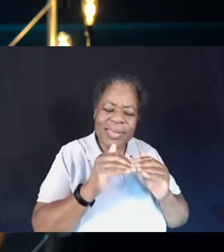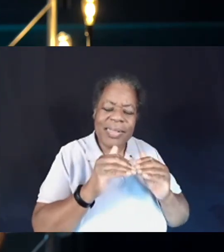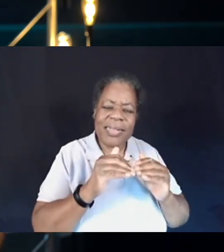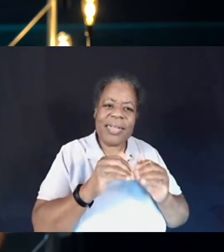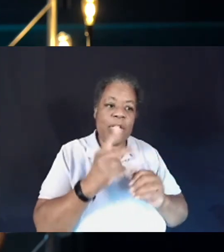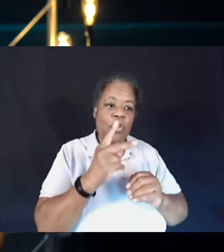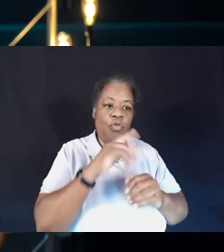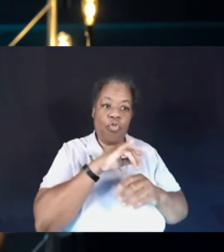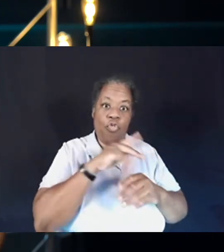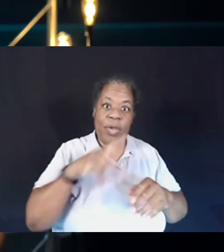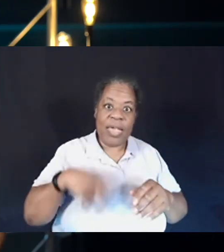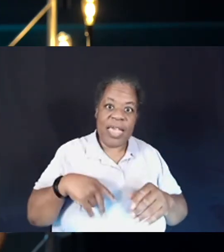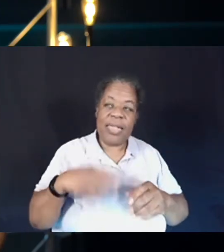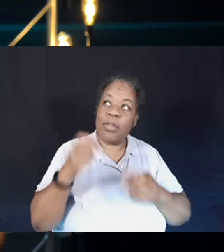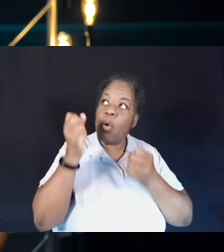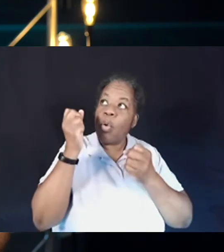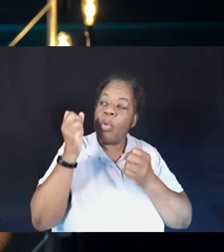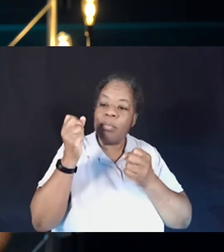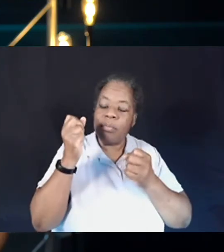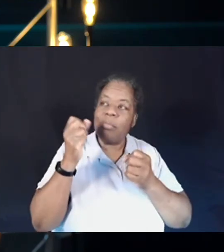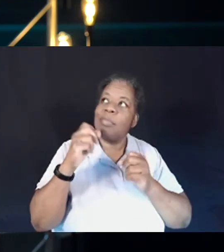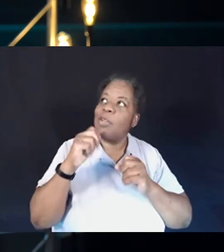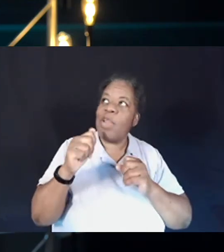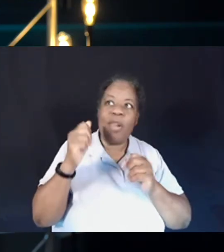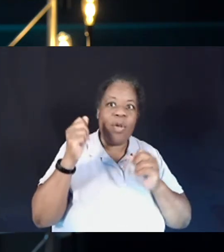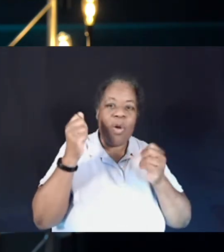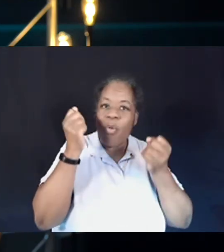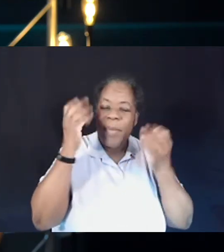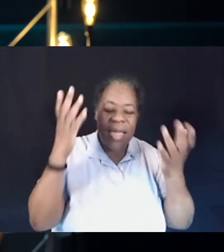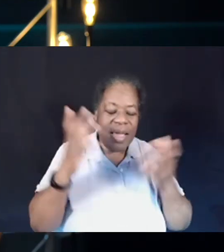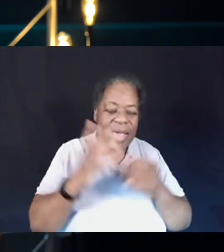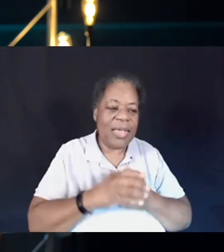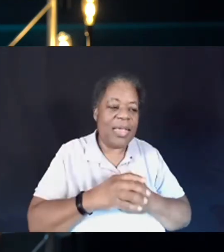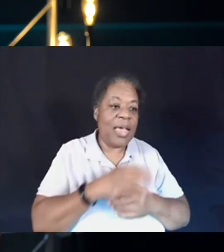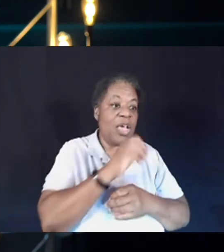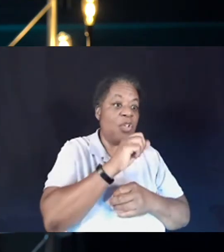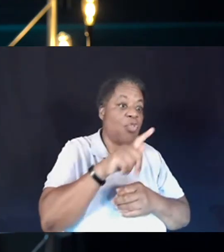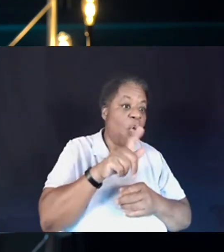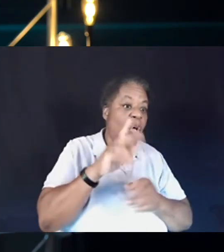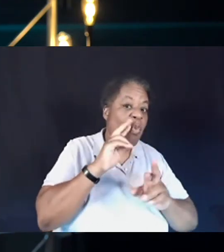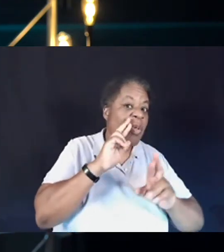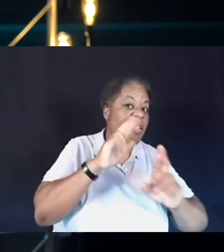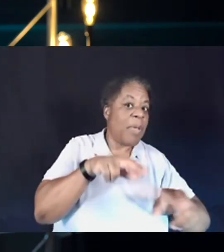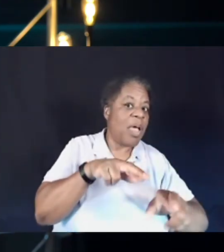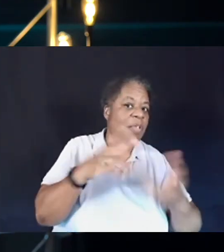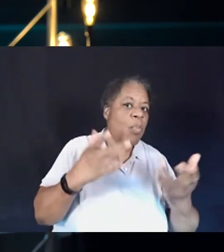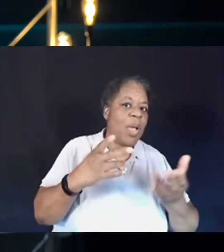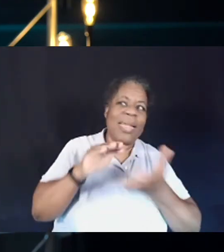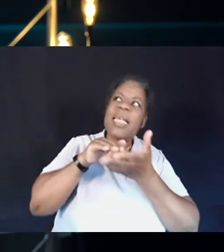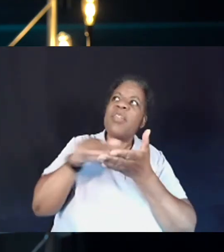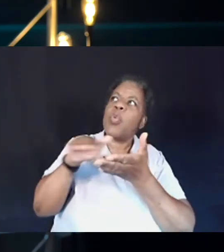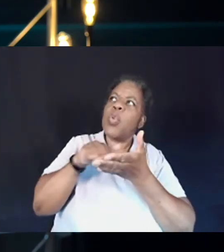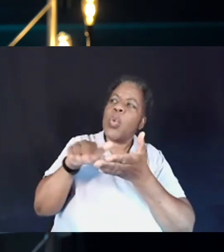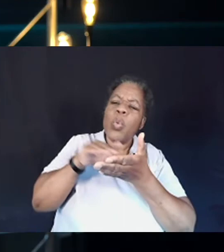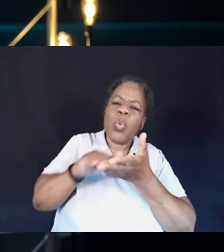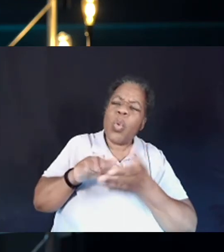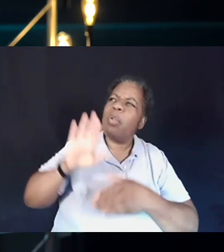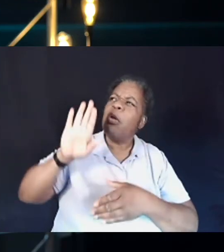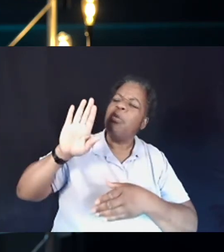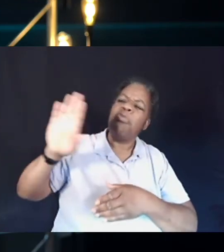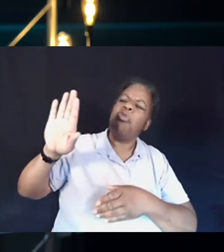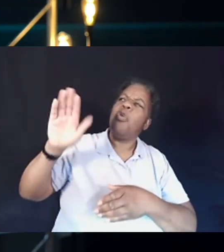kings respond. Saul, with excuses and with references to the Lord your God. David,